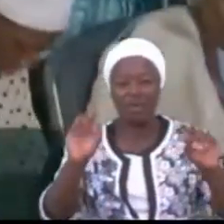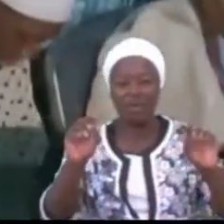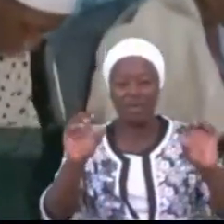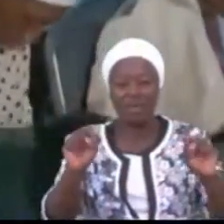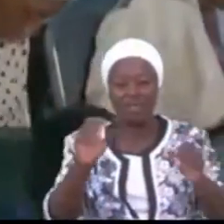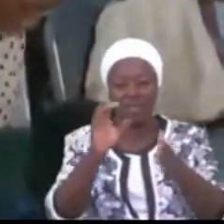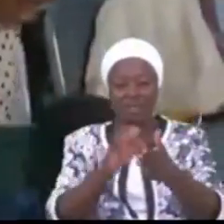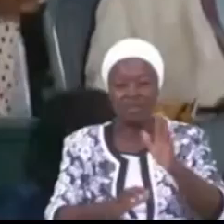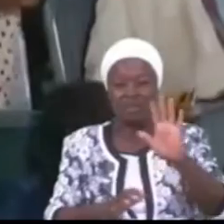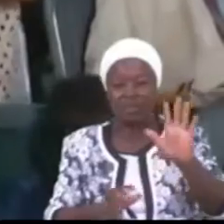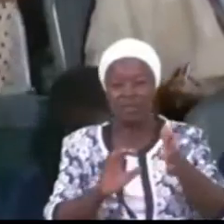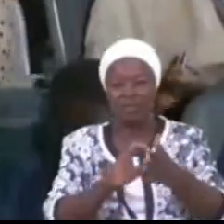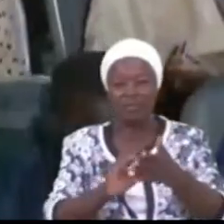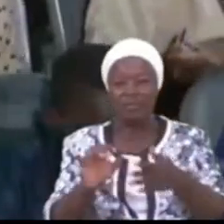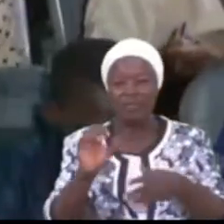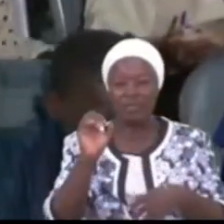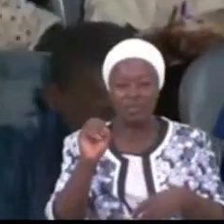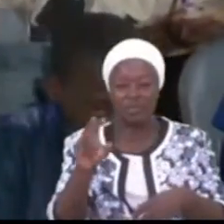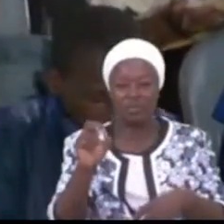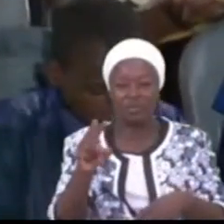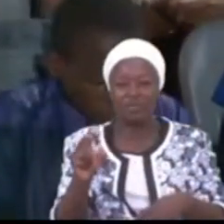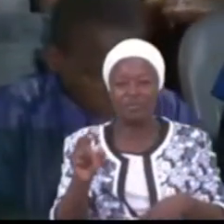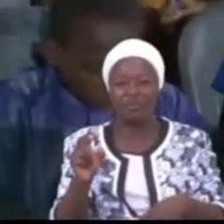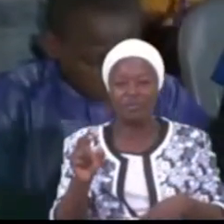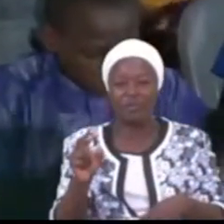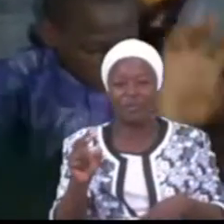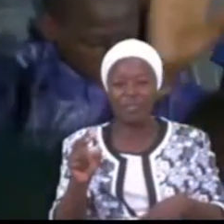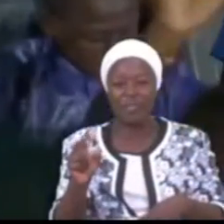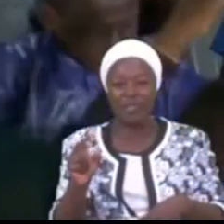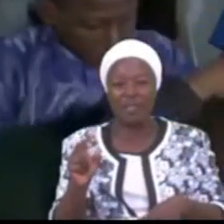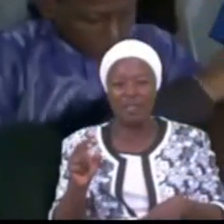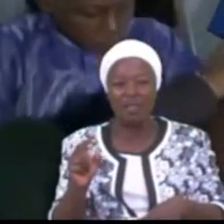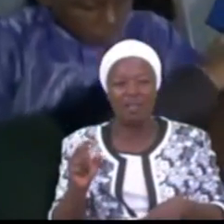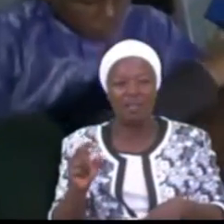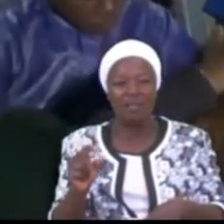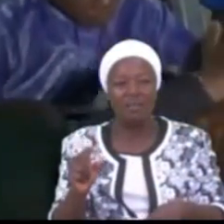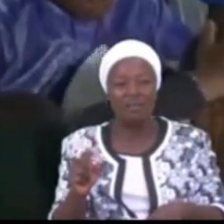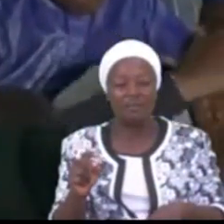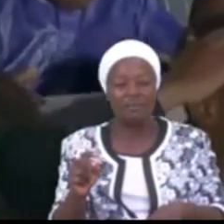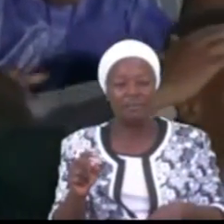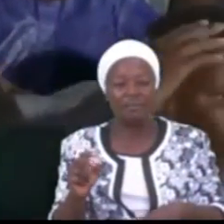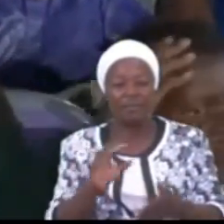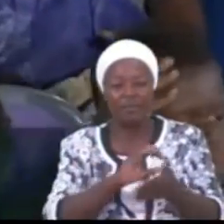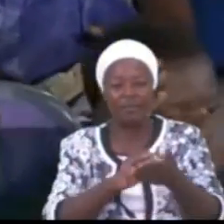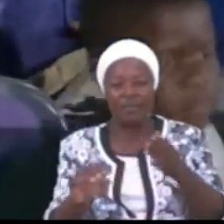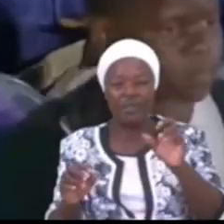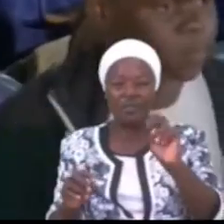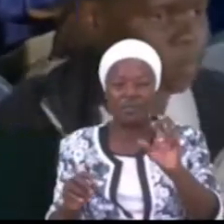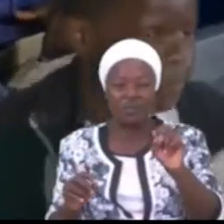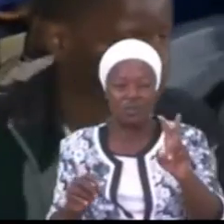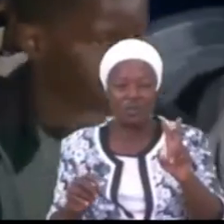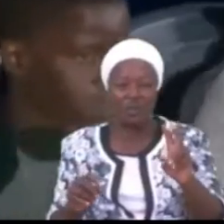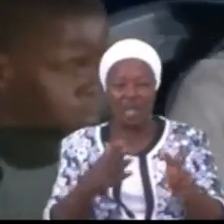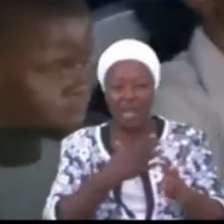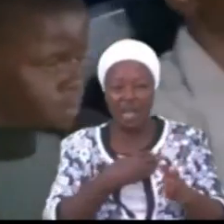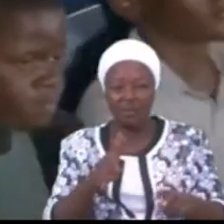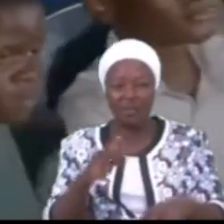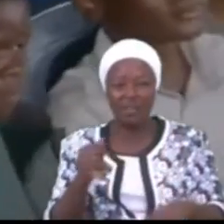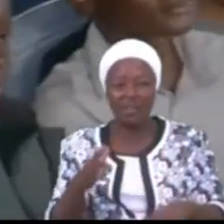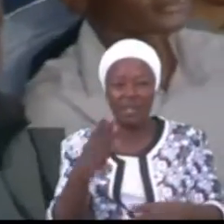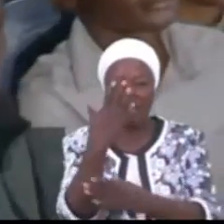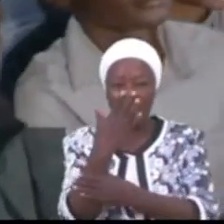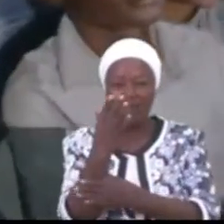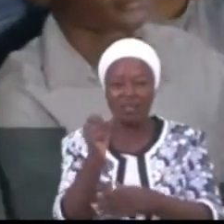from verse 12. Acts chapter 5. We're looking at verse 12. And by the